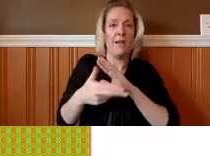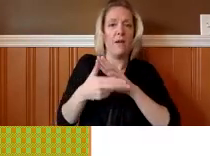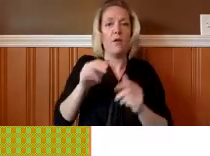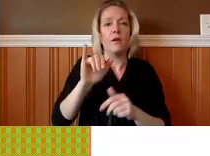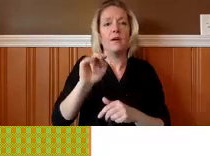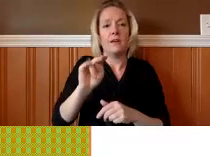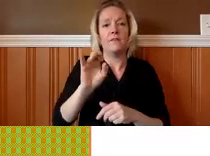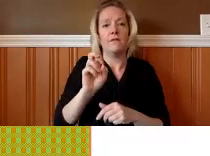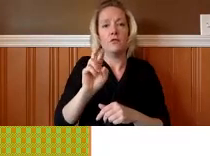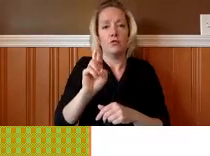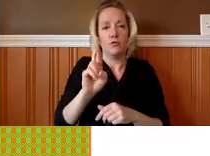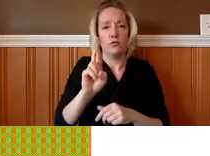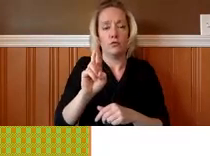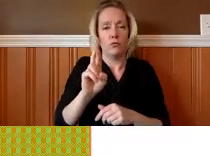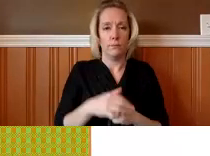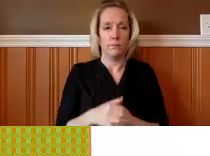inferior field.